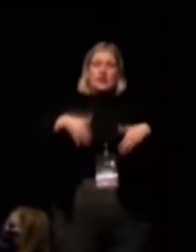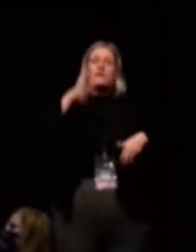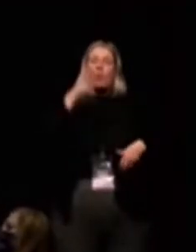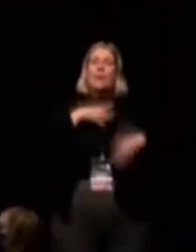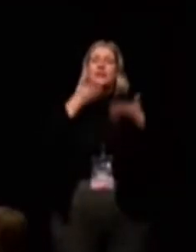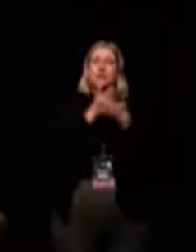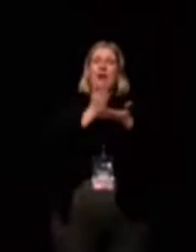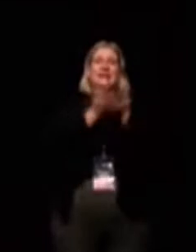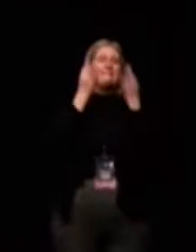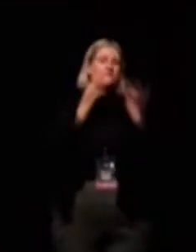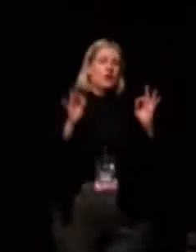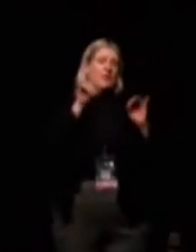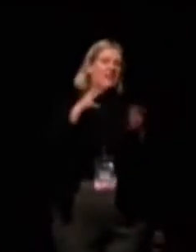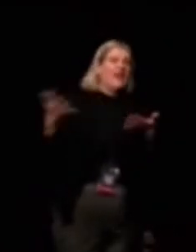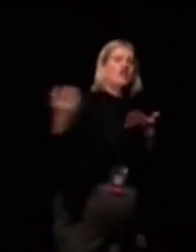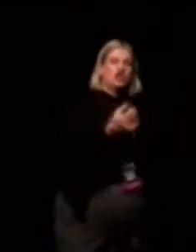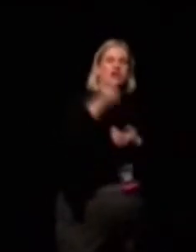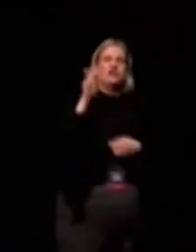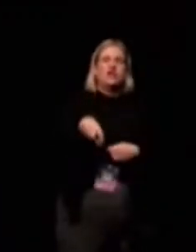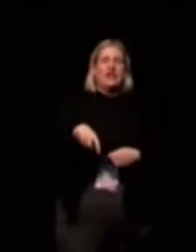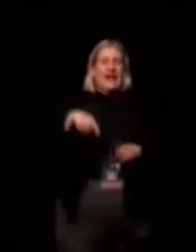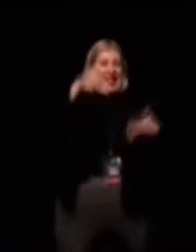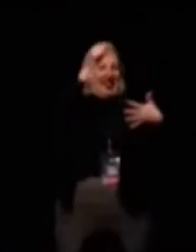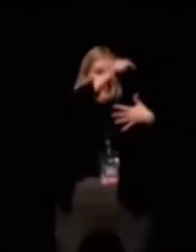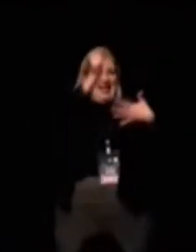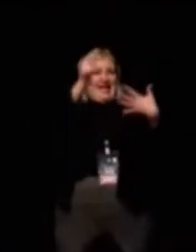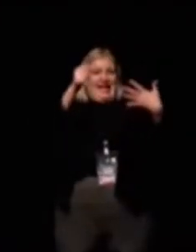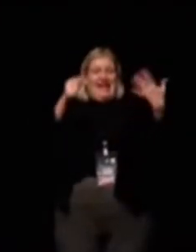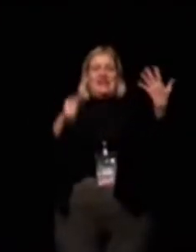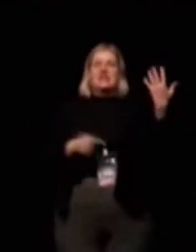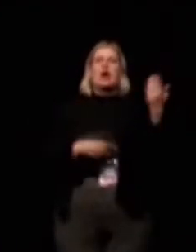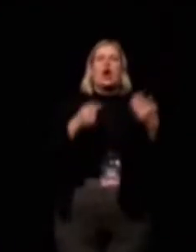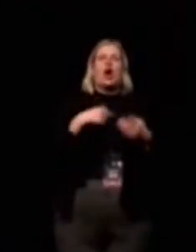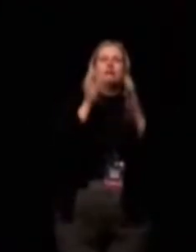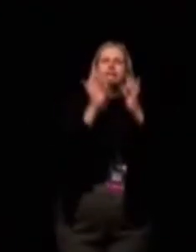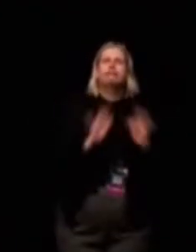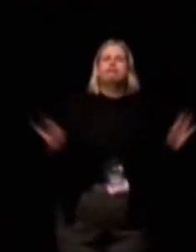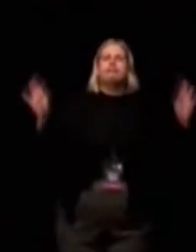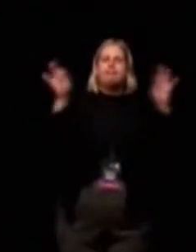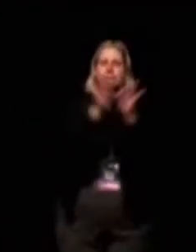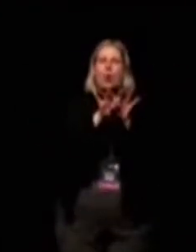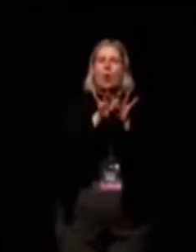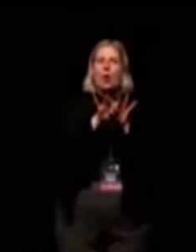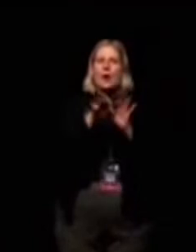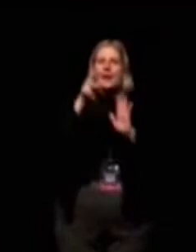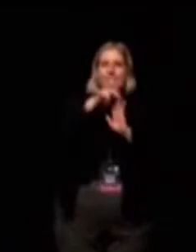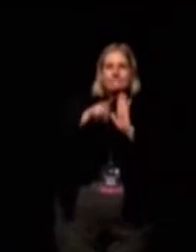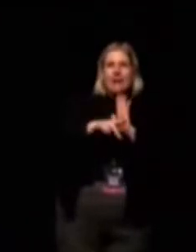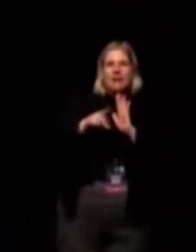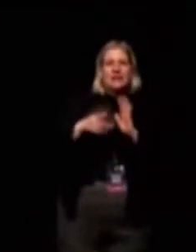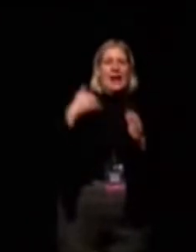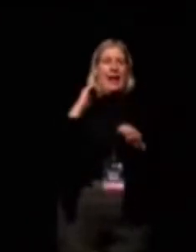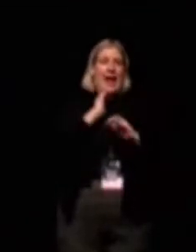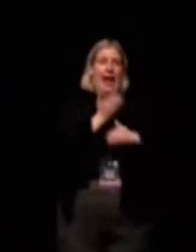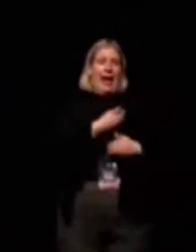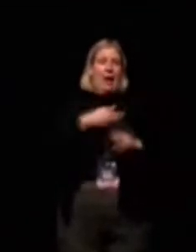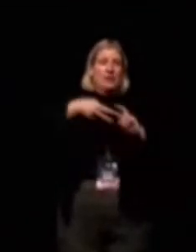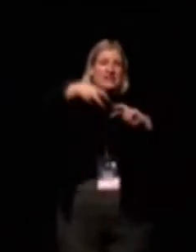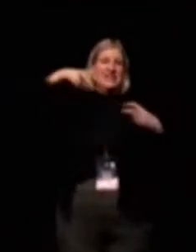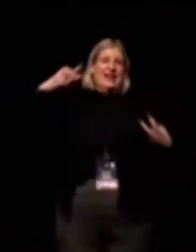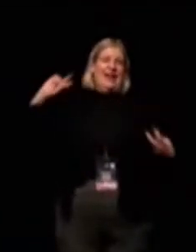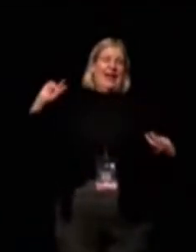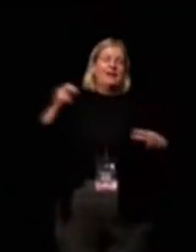states. These are the core principles embedded in our DNA as New